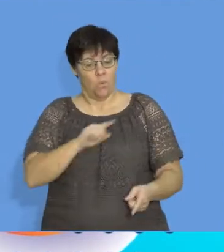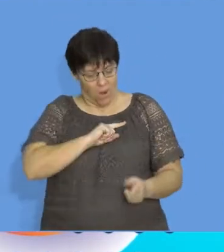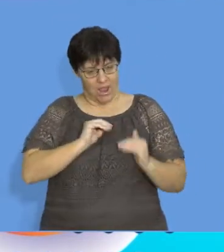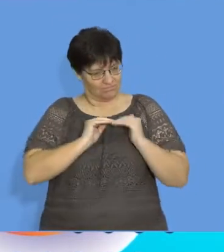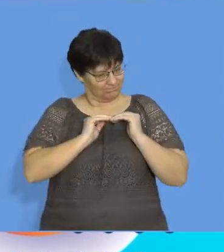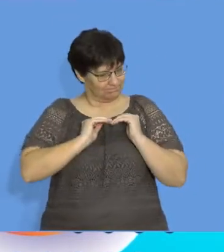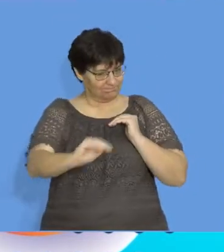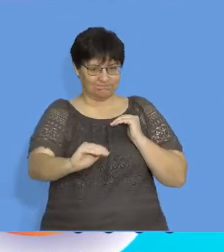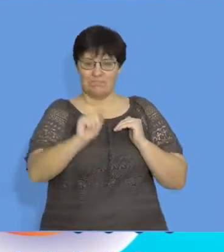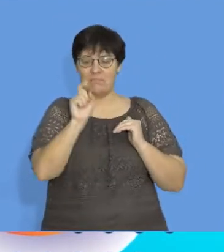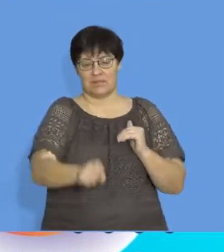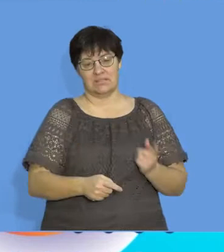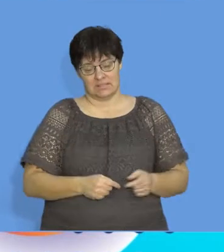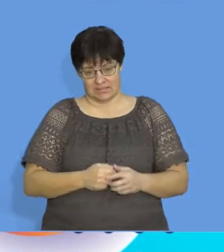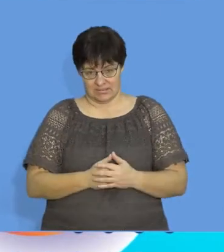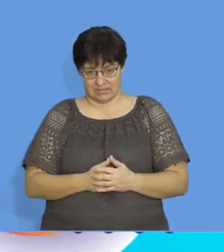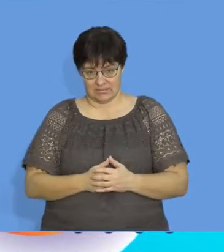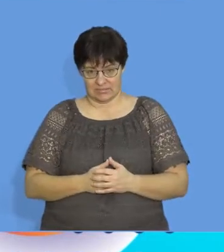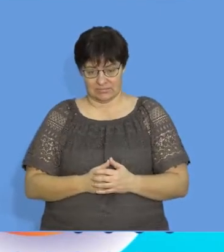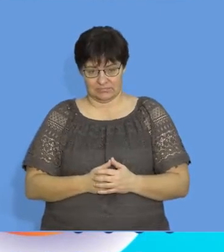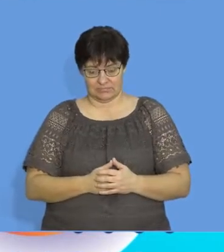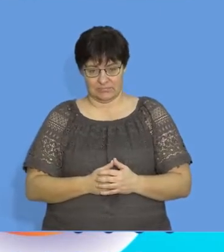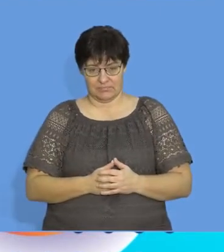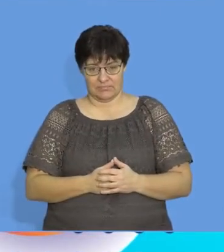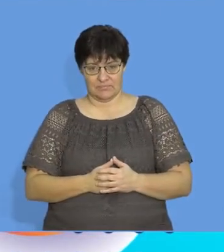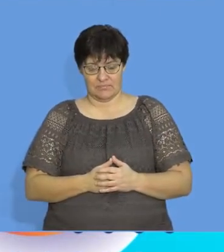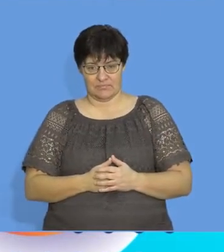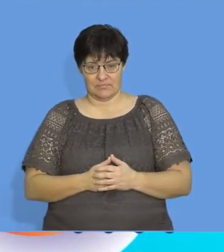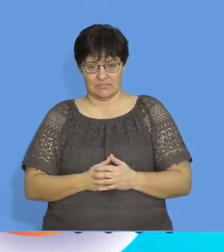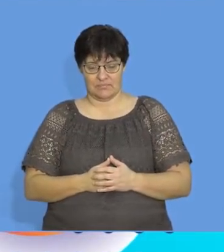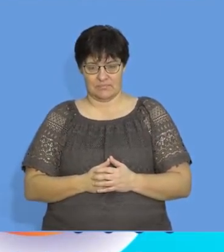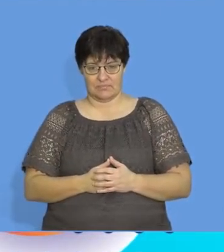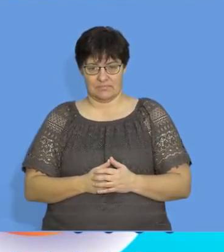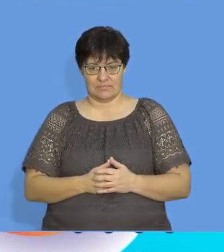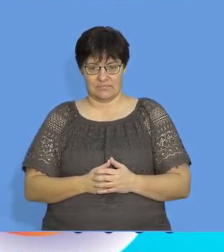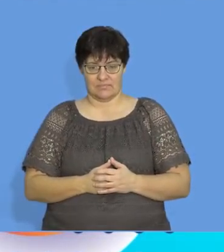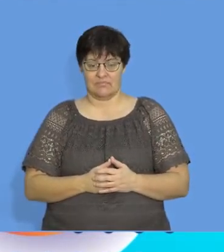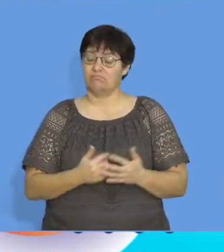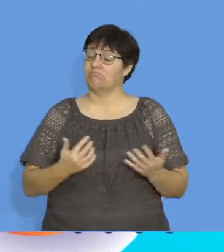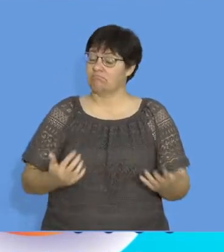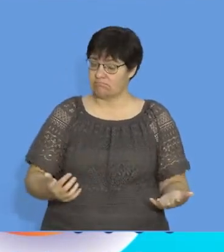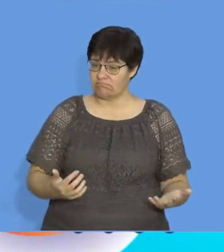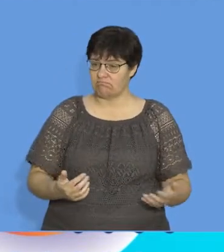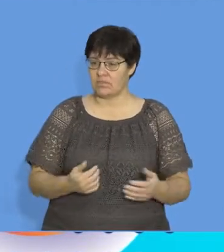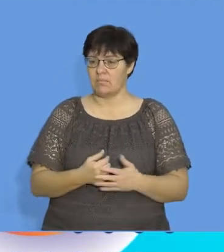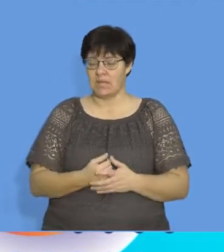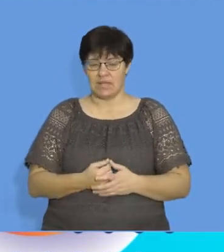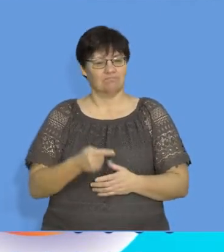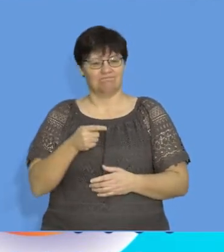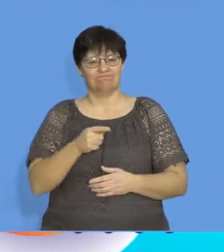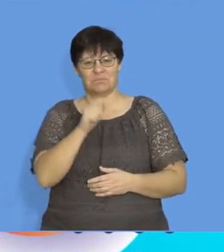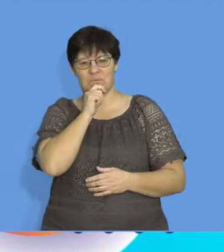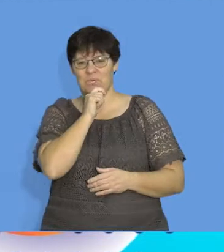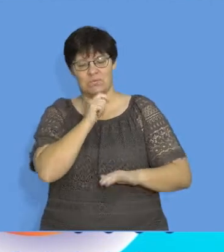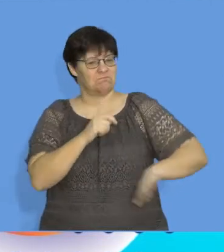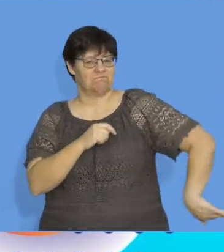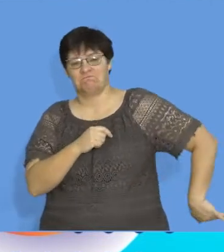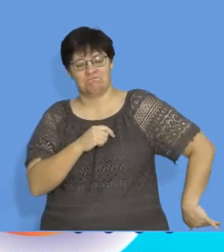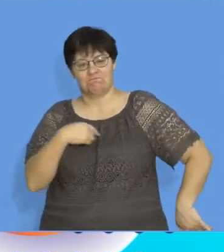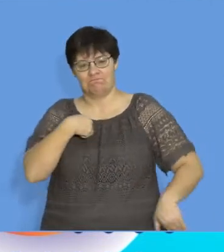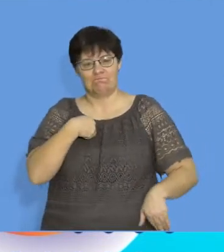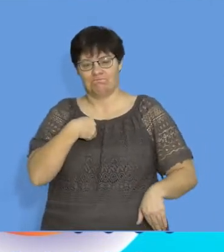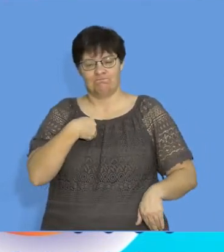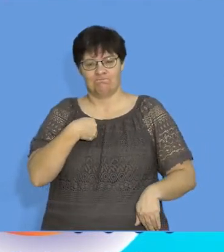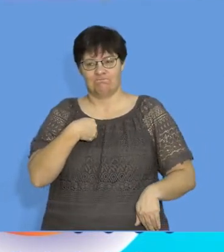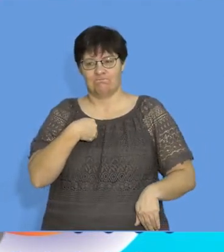can't. Acceleration must stay constant. Now, I tend to not use that